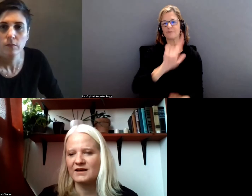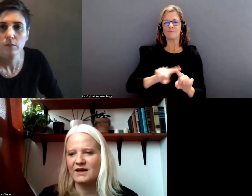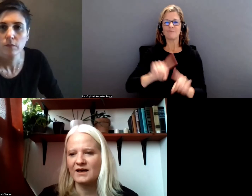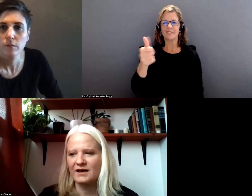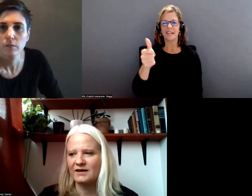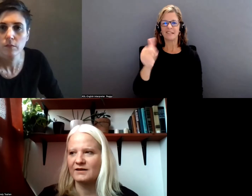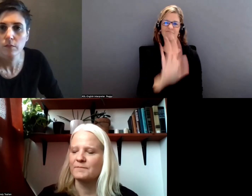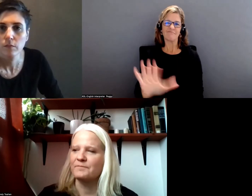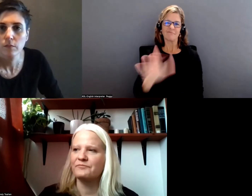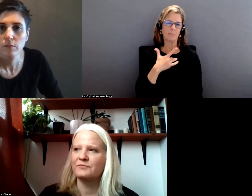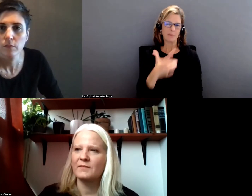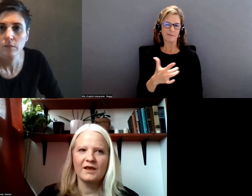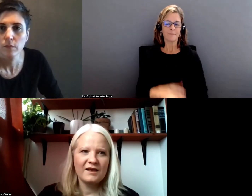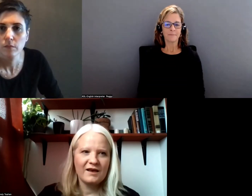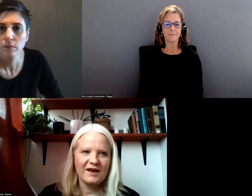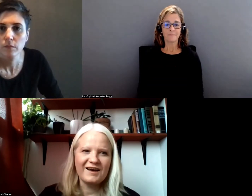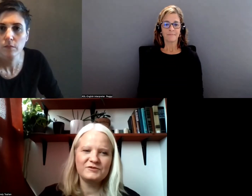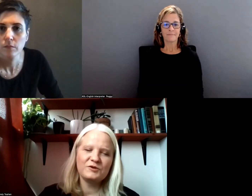And